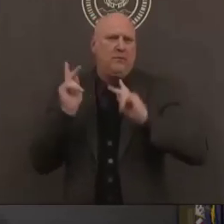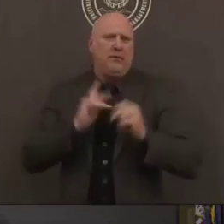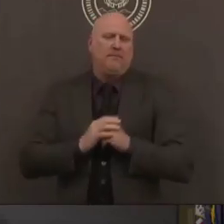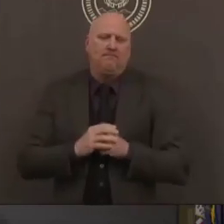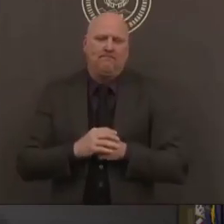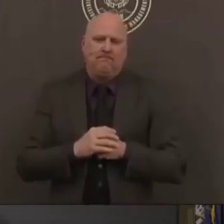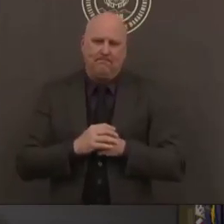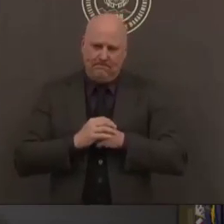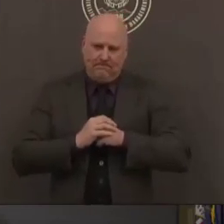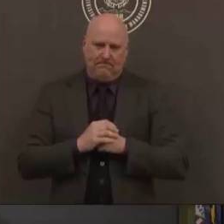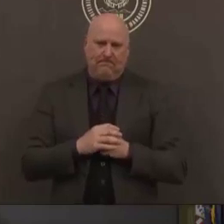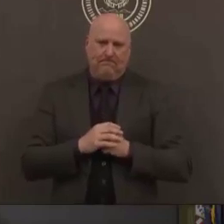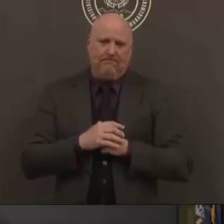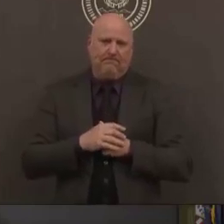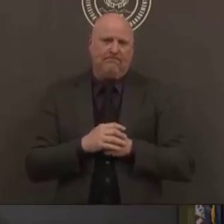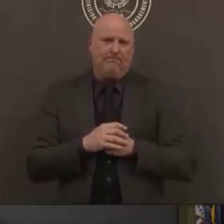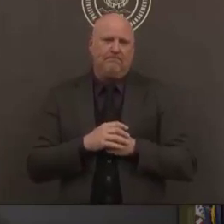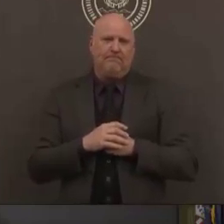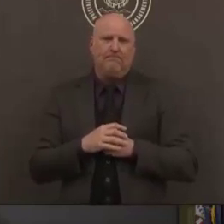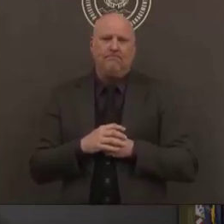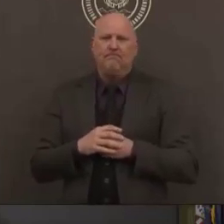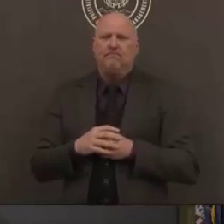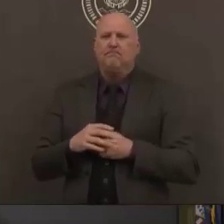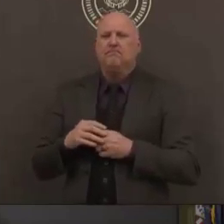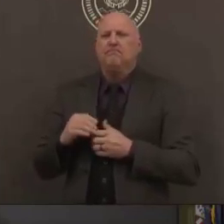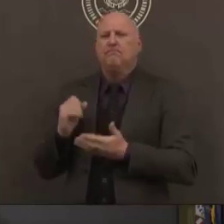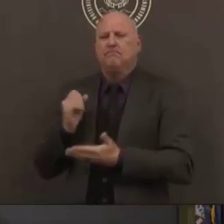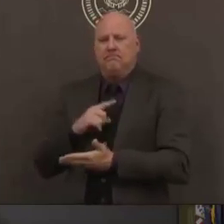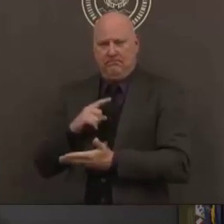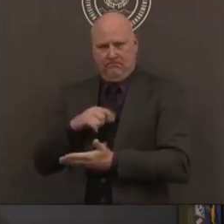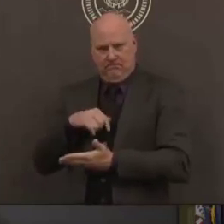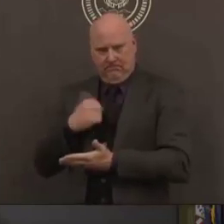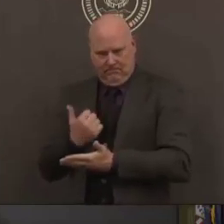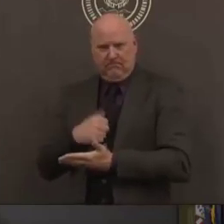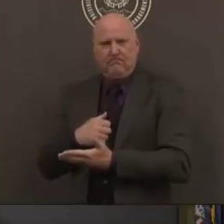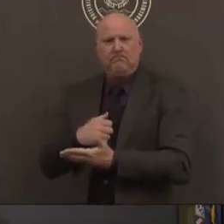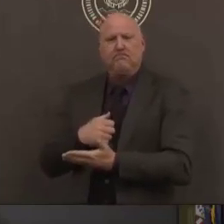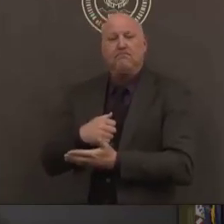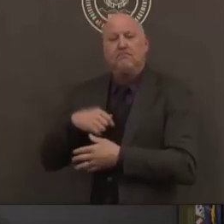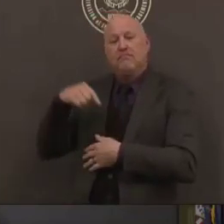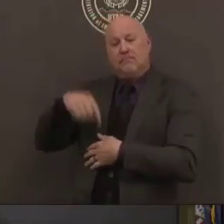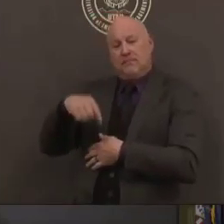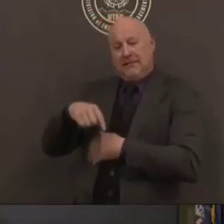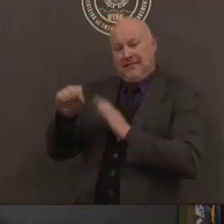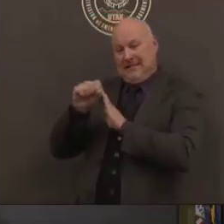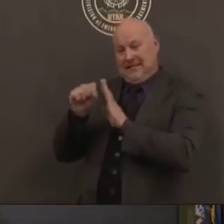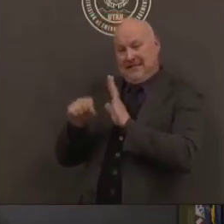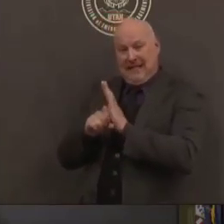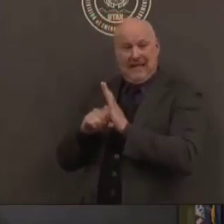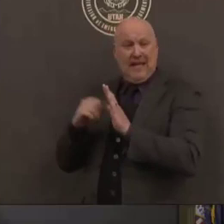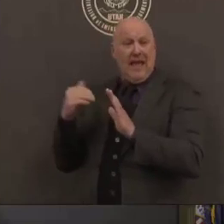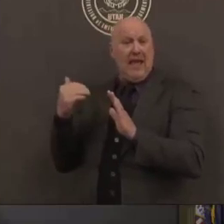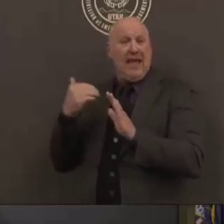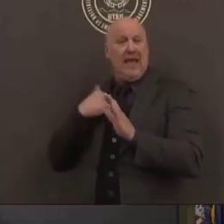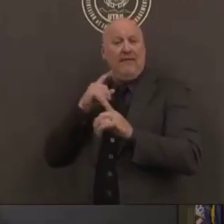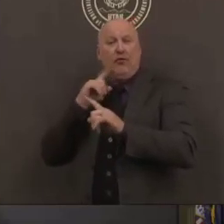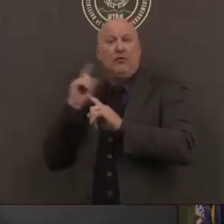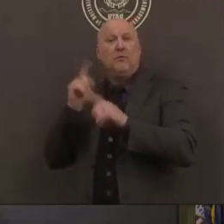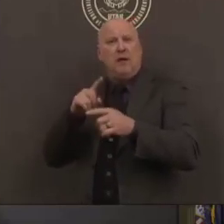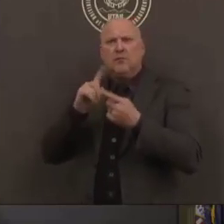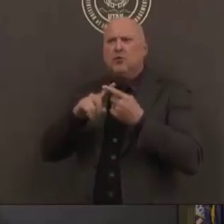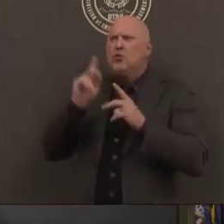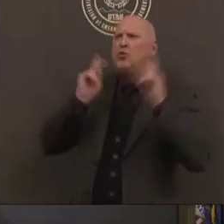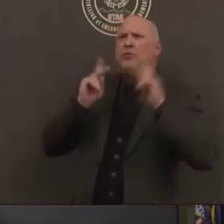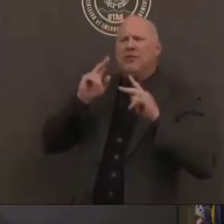Yeah, Dr. Dunn, asking this on behalf of a colleague of mine who wants to know if the state has a response to groups who are apparently gathering across the state that disagree with the